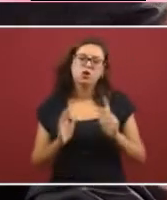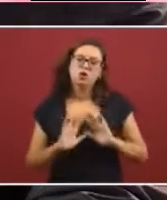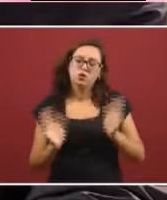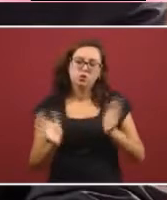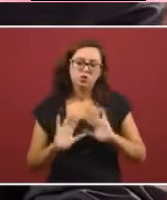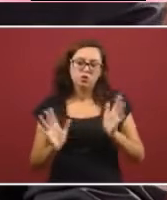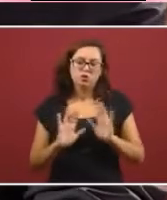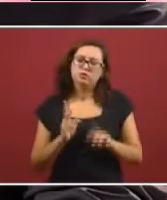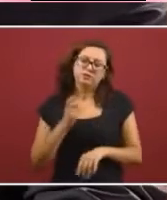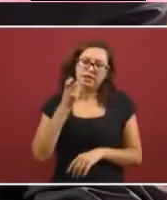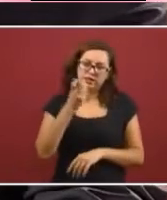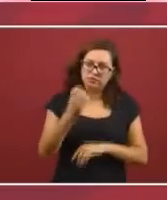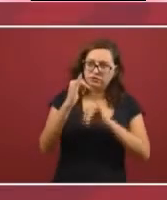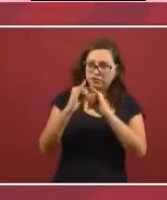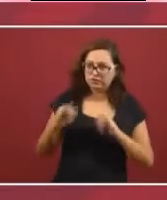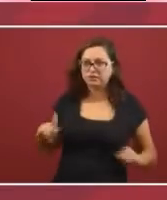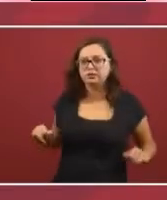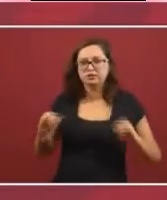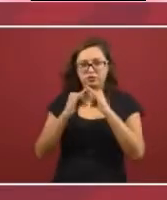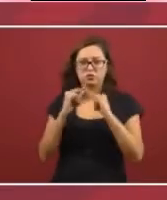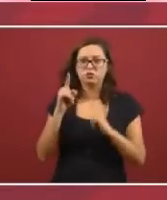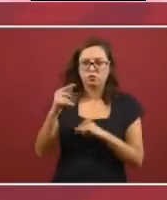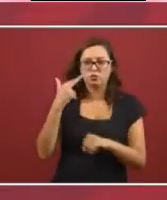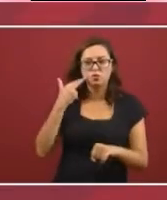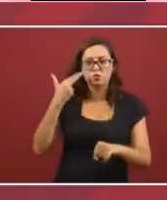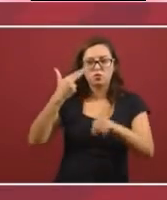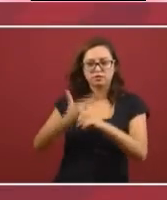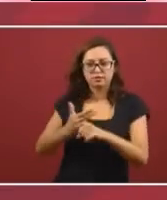el instituto. So that's what the institute is for.